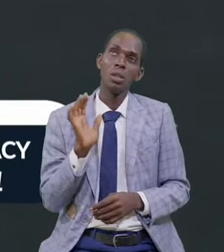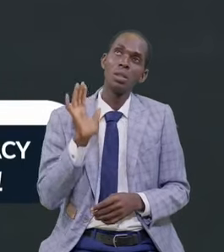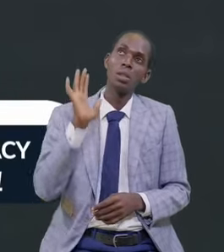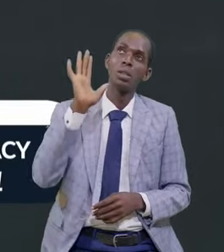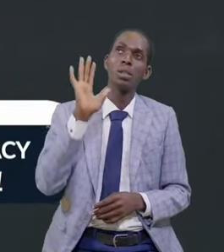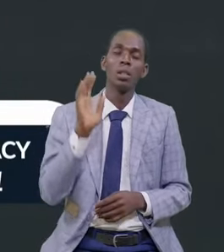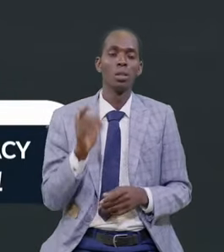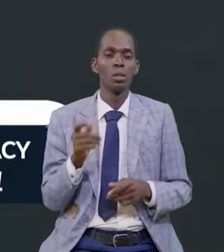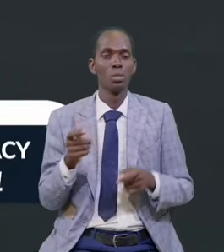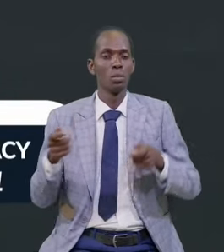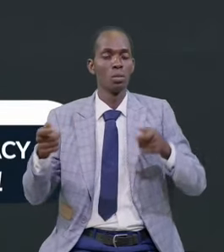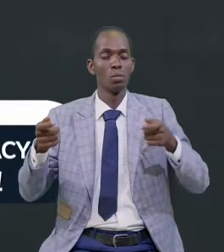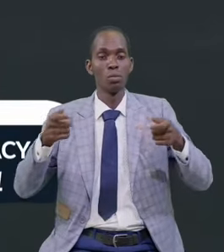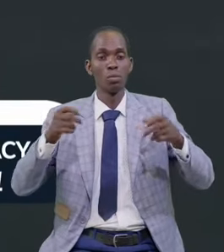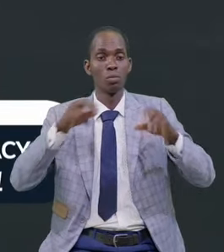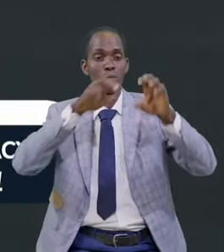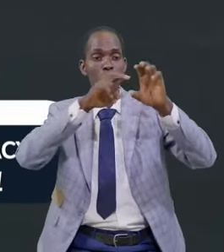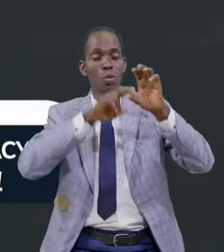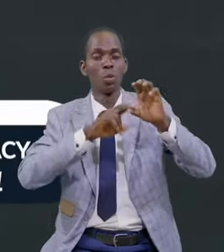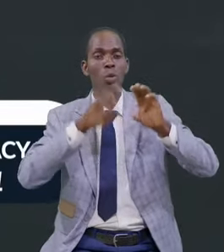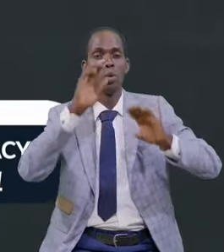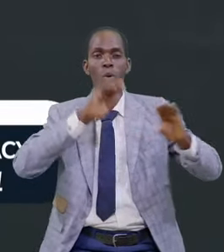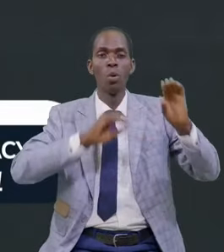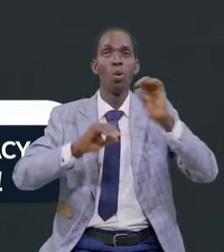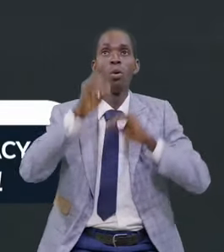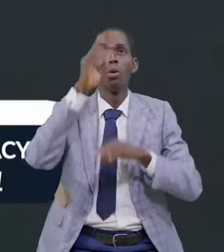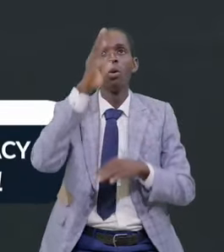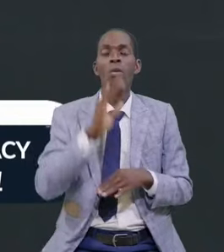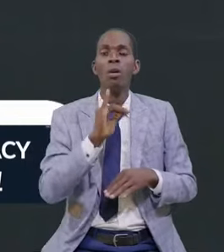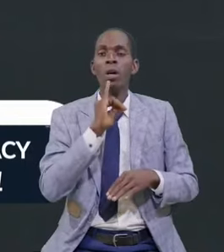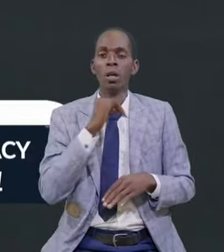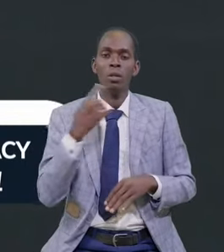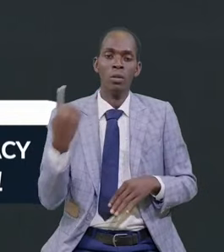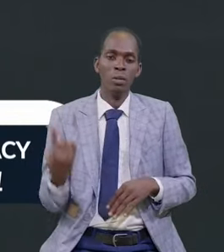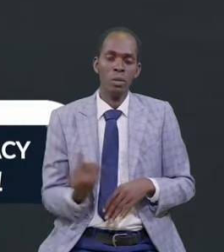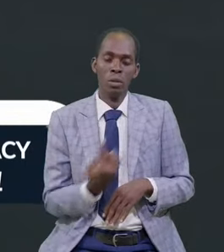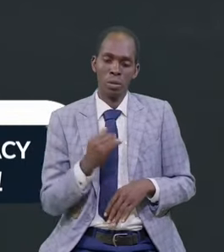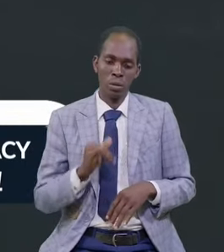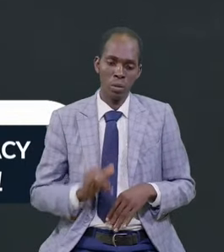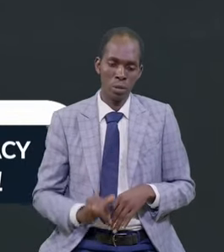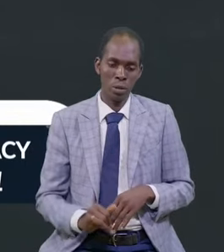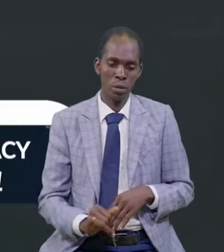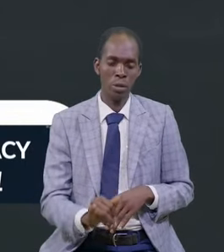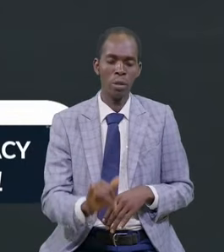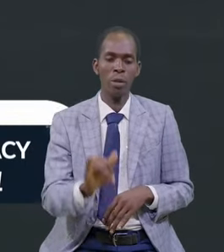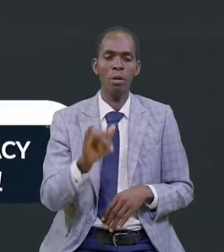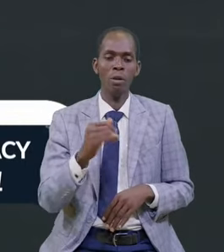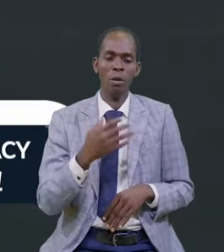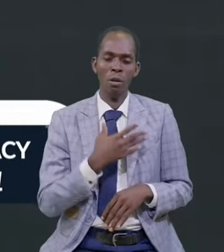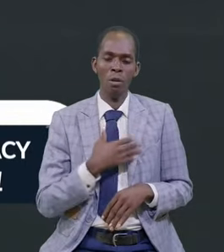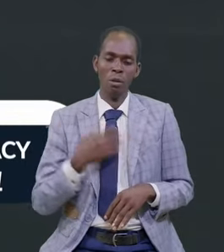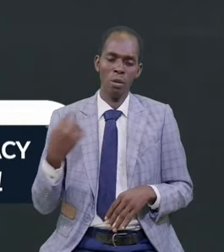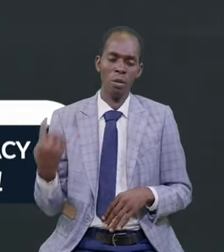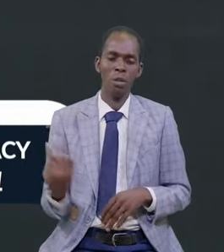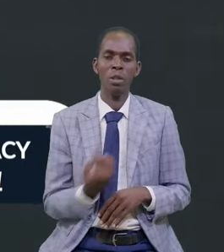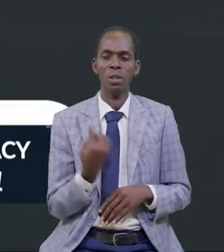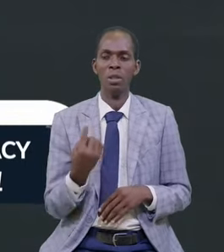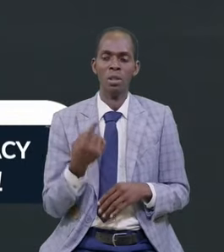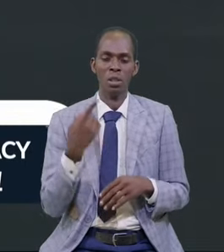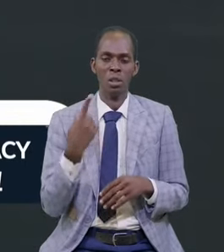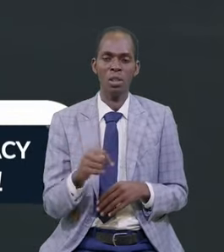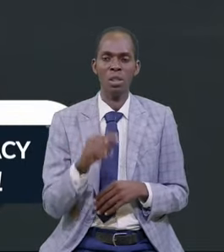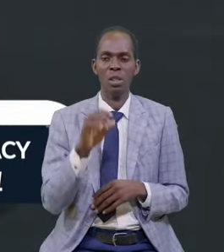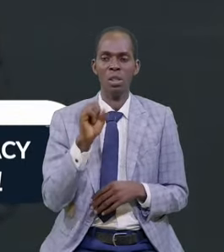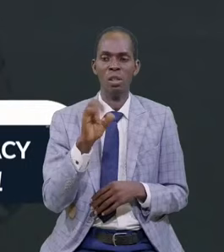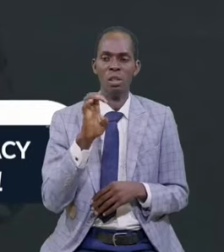is forever and ever a scepter of righteousness and the